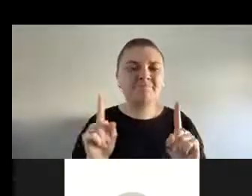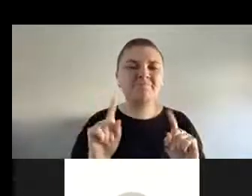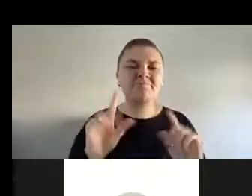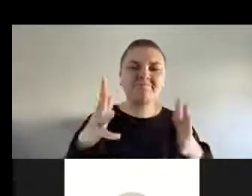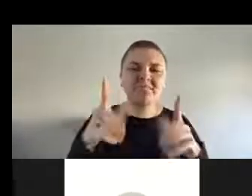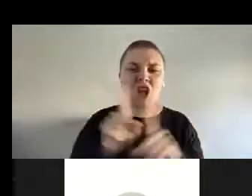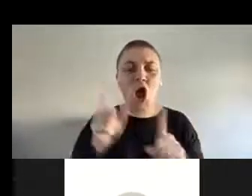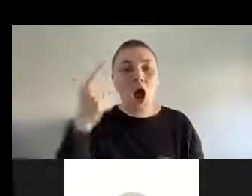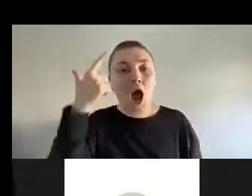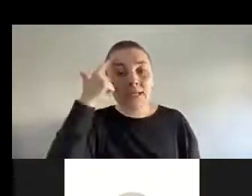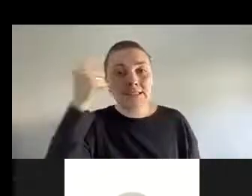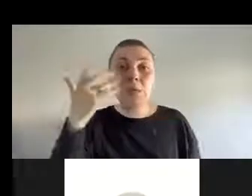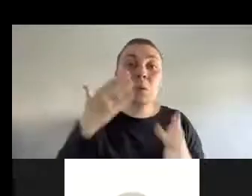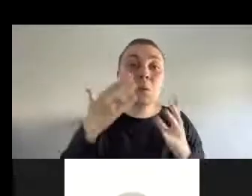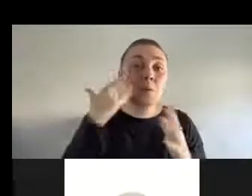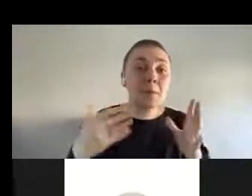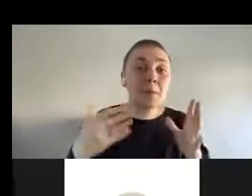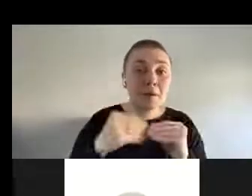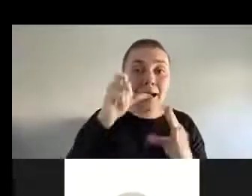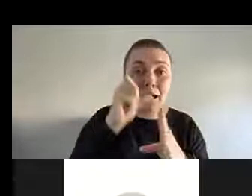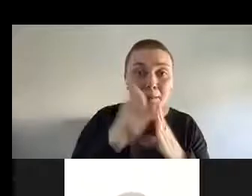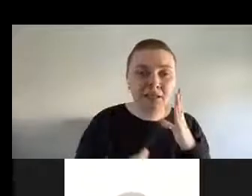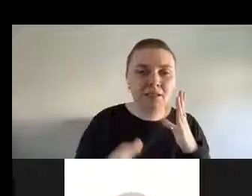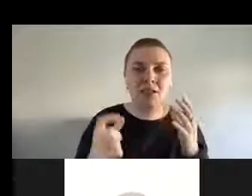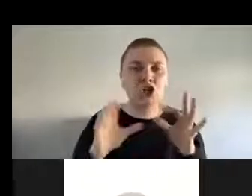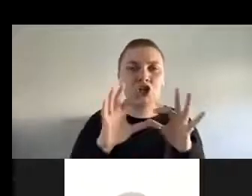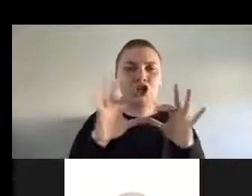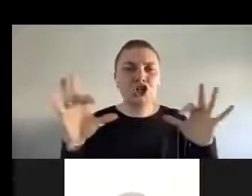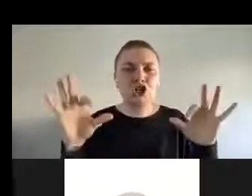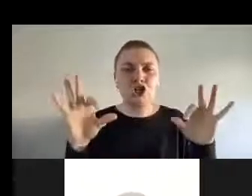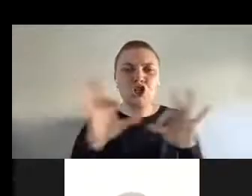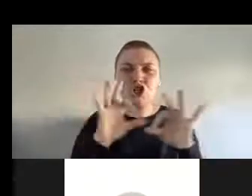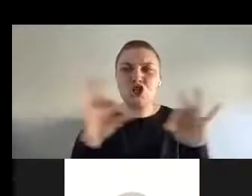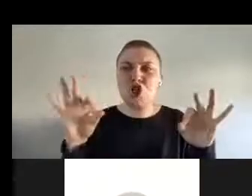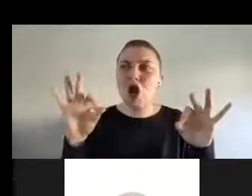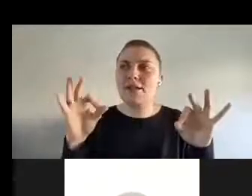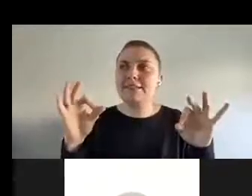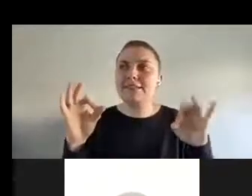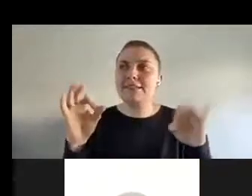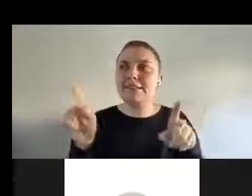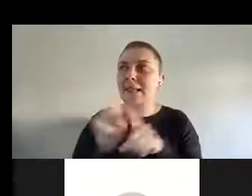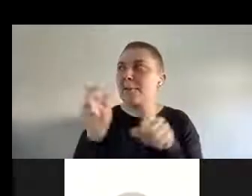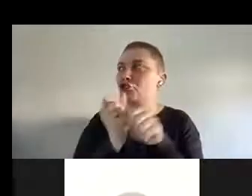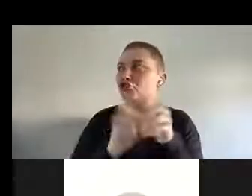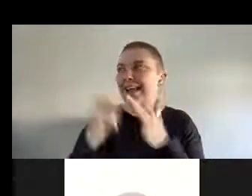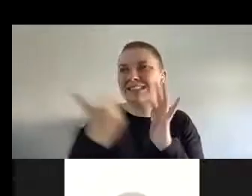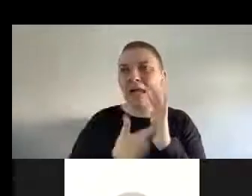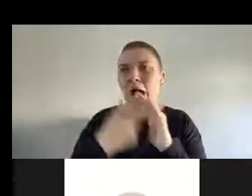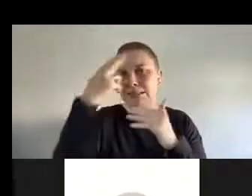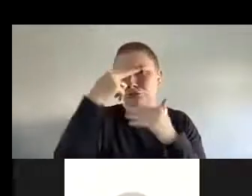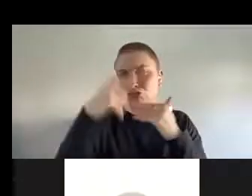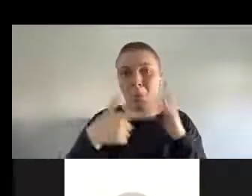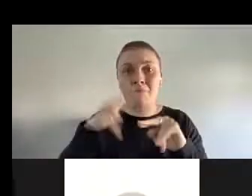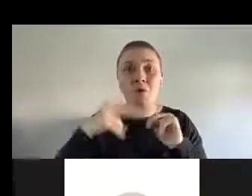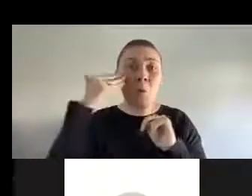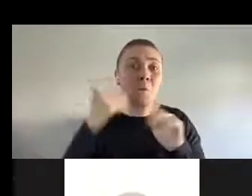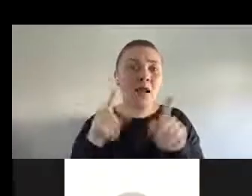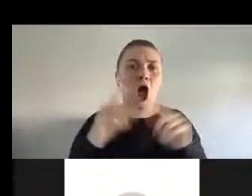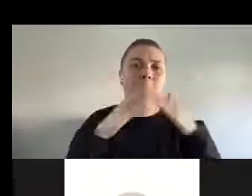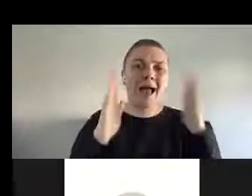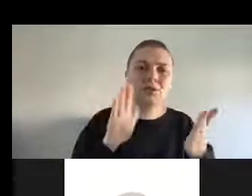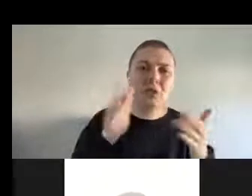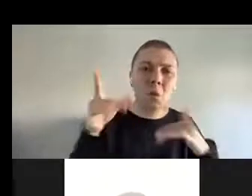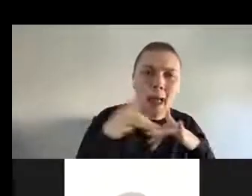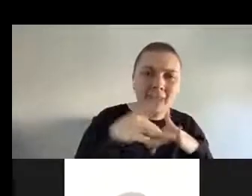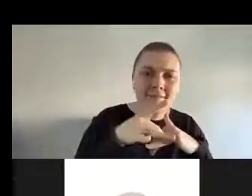this idea that women with disabilities don't live up to the gendered stereotype of a woman being a housewife